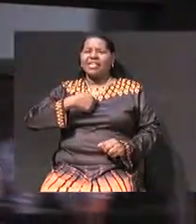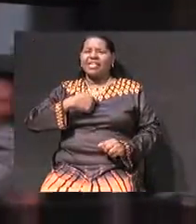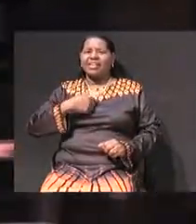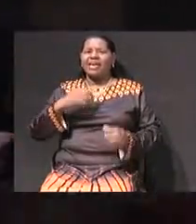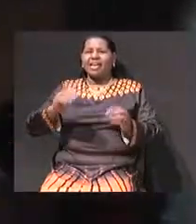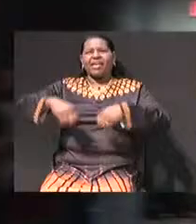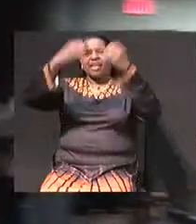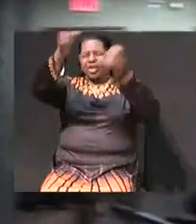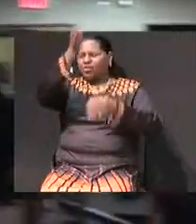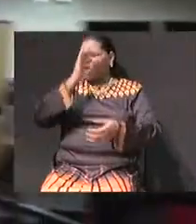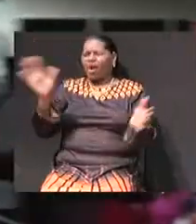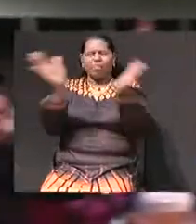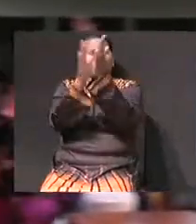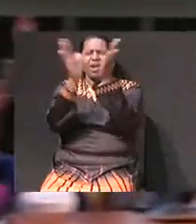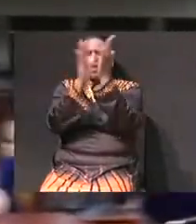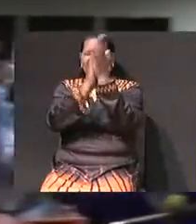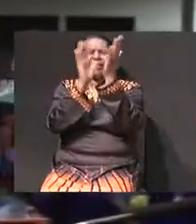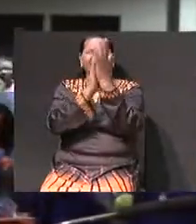Like you know it.